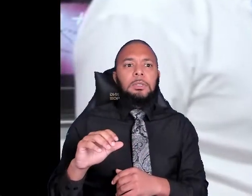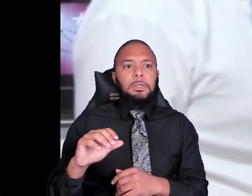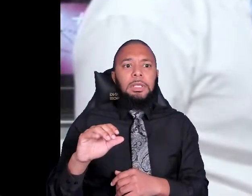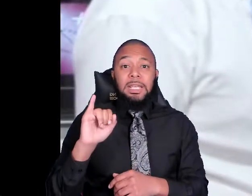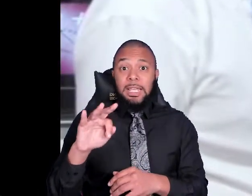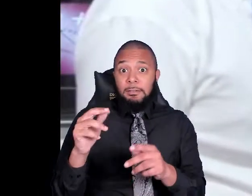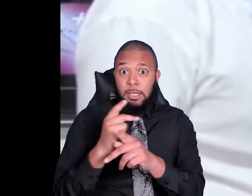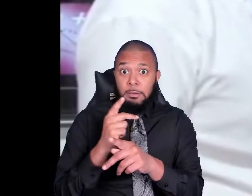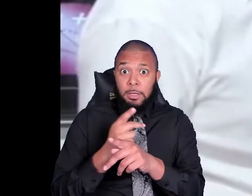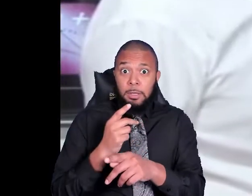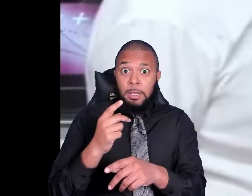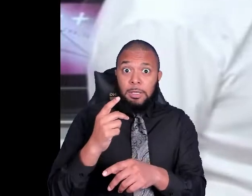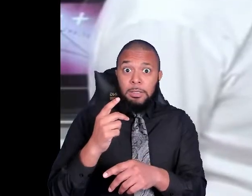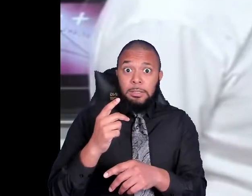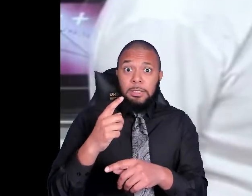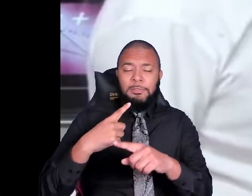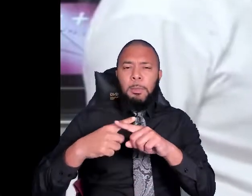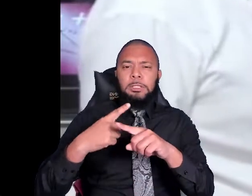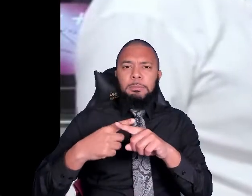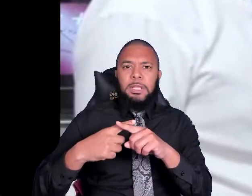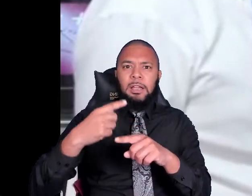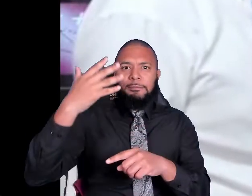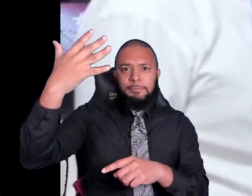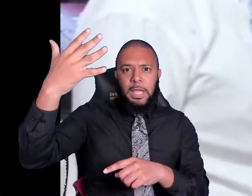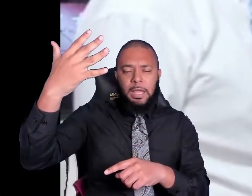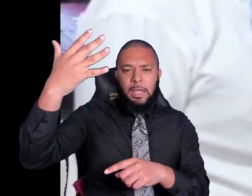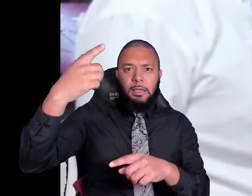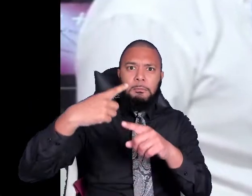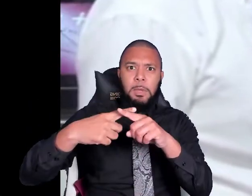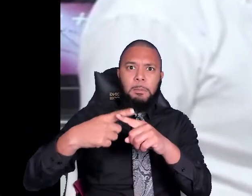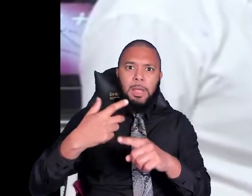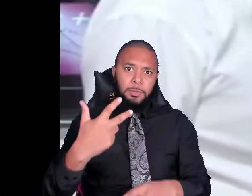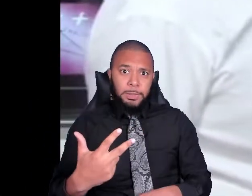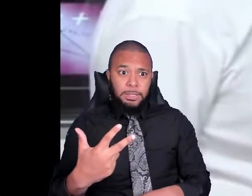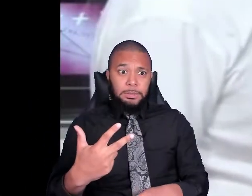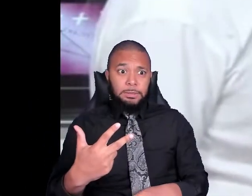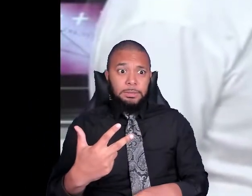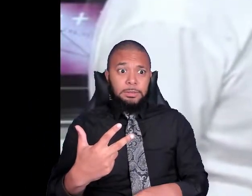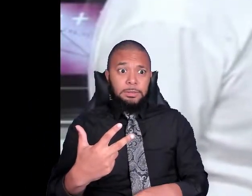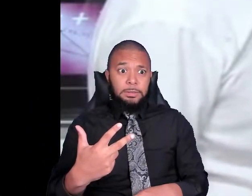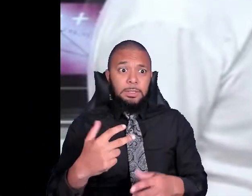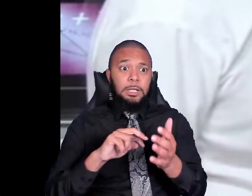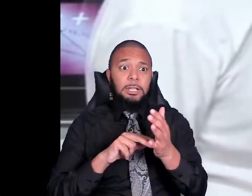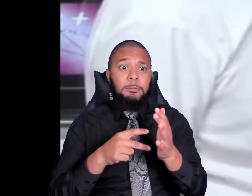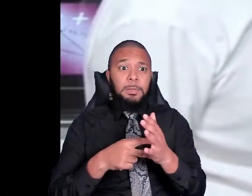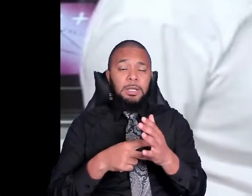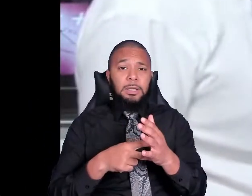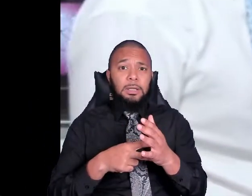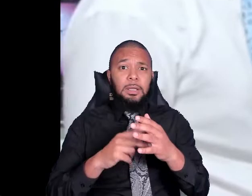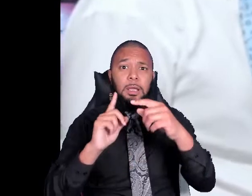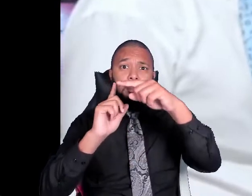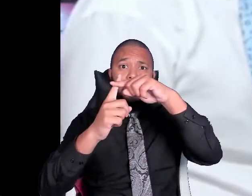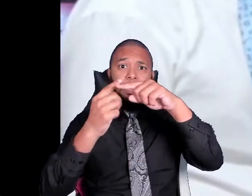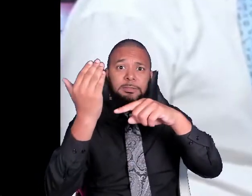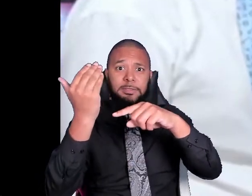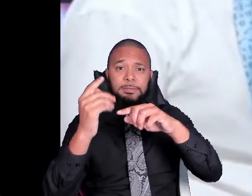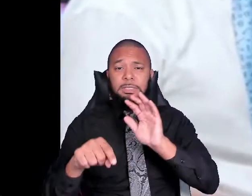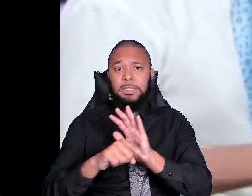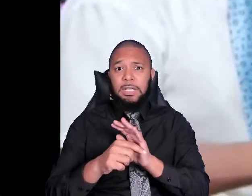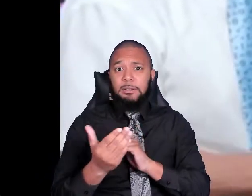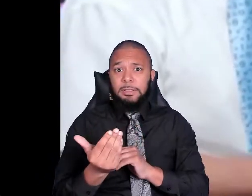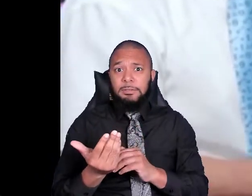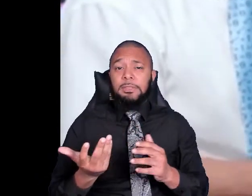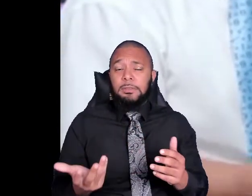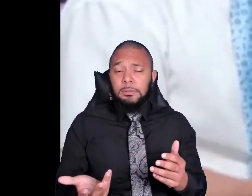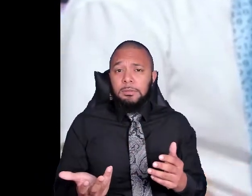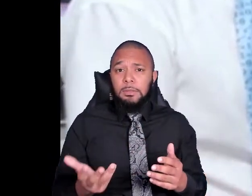this one by 5 and multiply this one by 3, then this will be a positive 15 and this will be a negative 15.